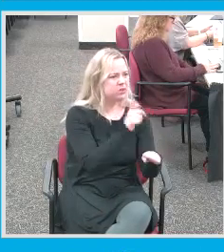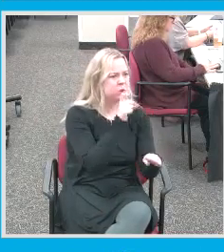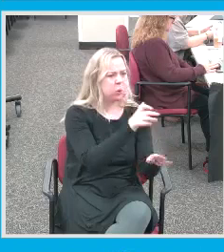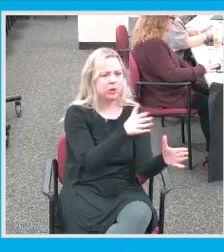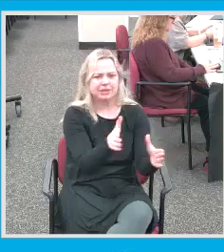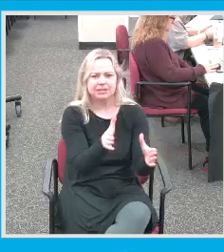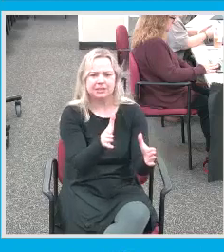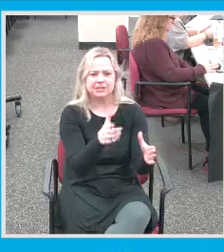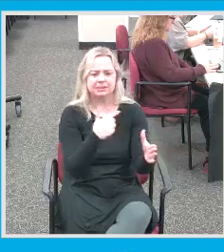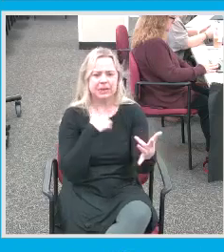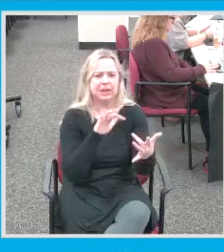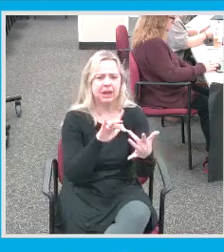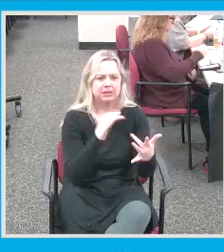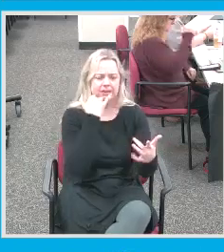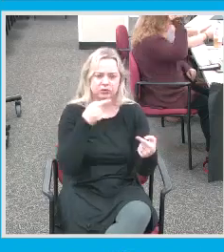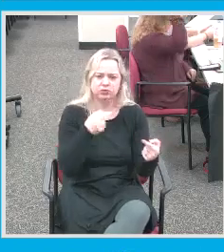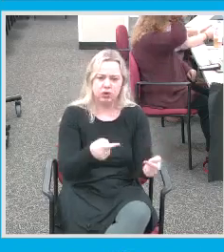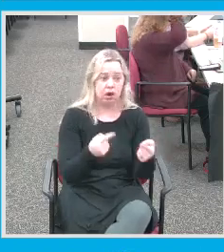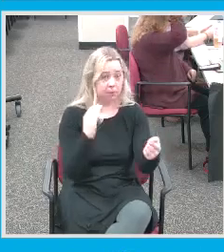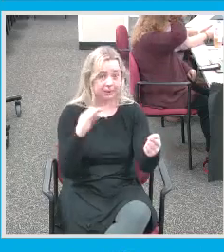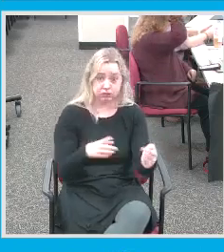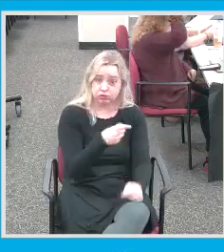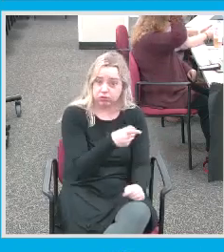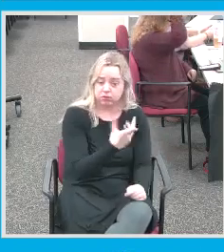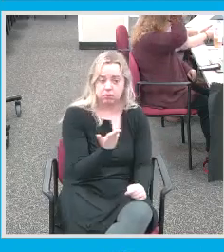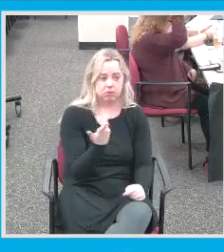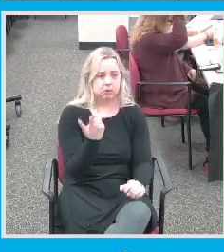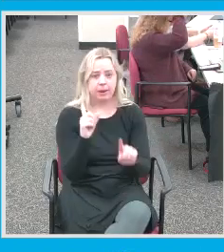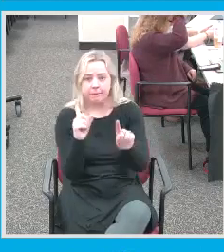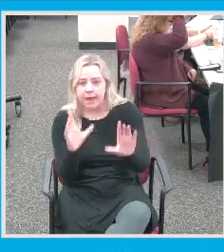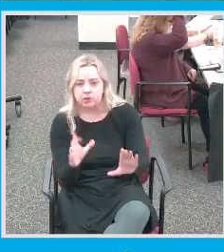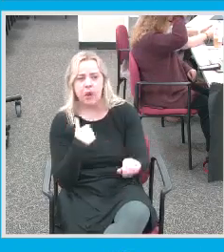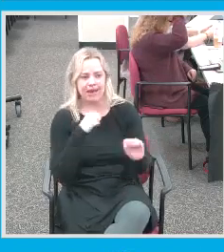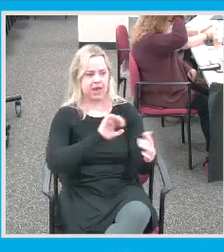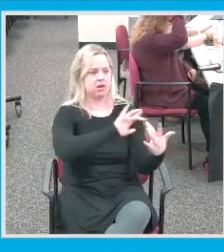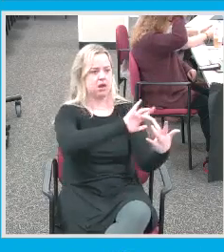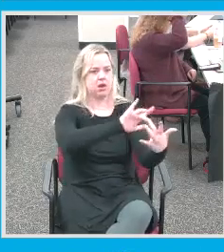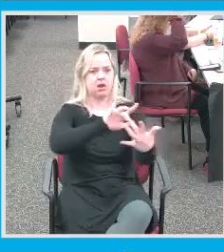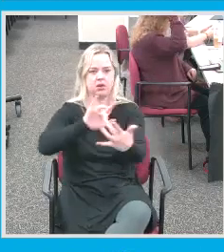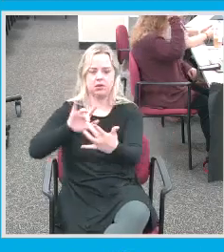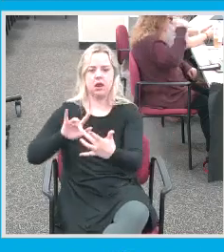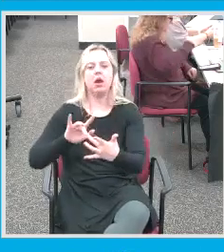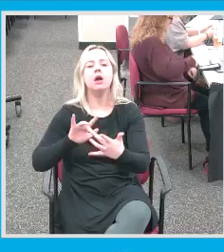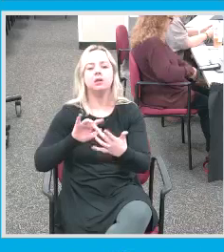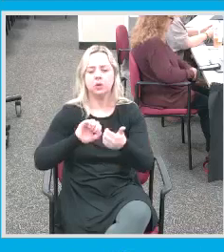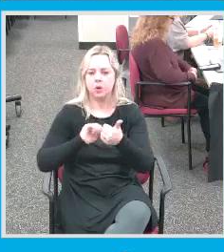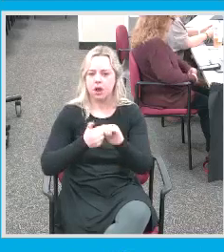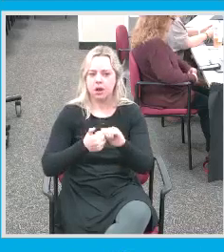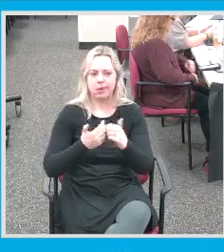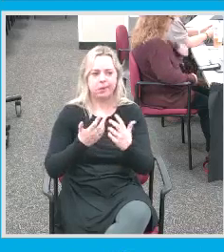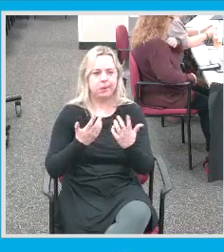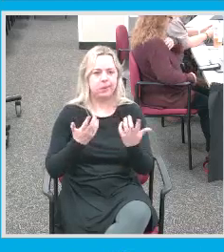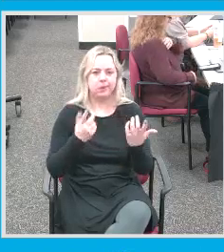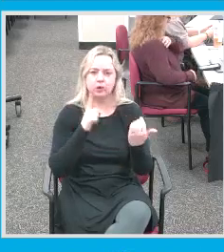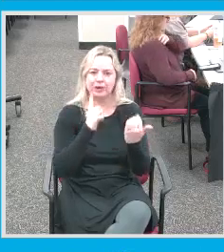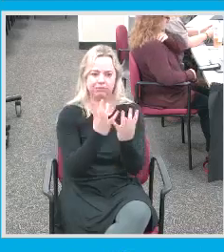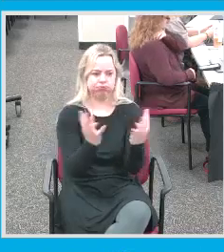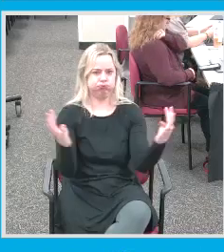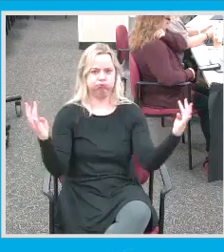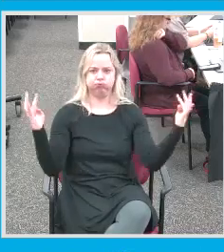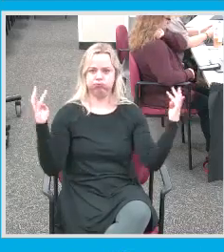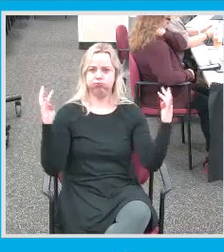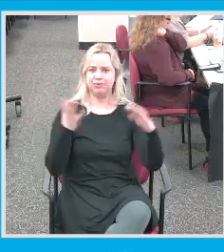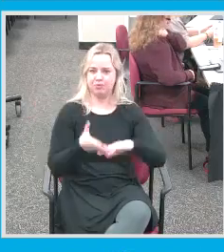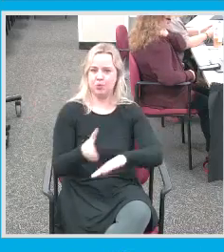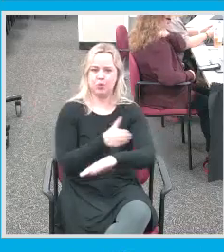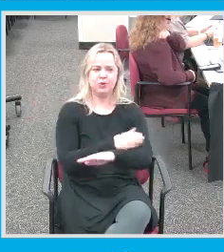if I'm struggling? Maybe it's my teacher, maybe it's a mentor. And so really it's just, how do we increase the number of adults? And I like to use it like a